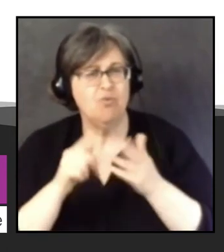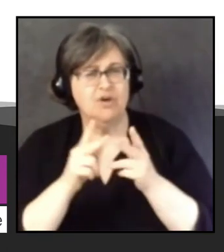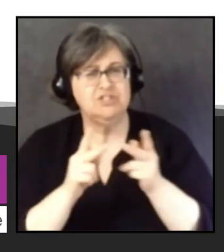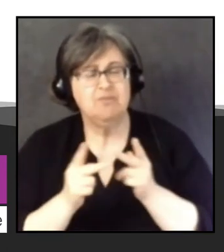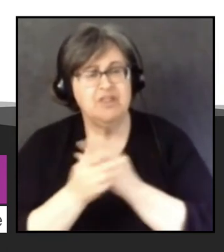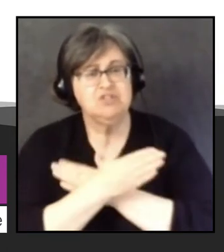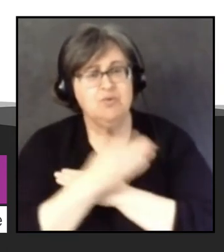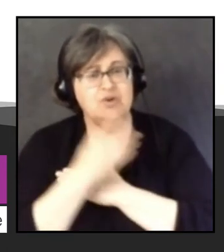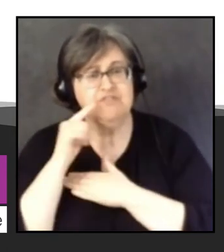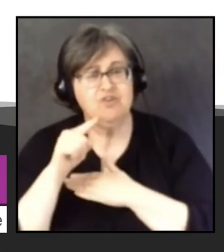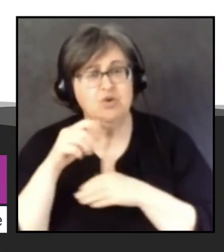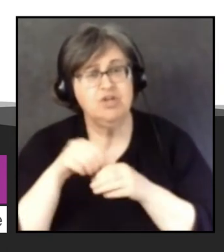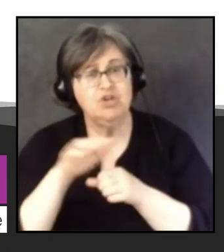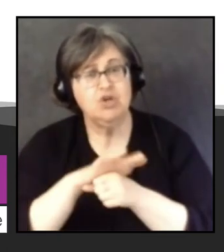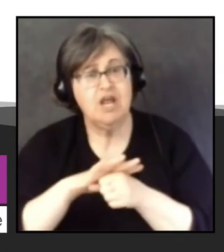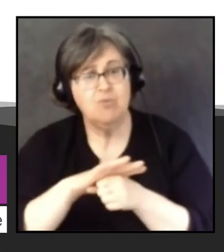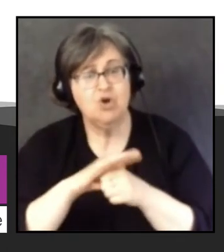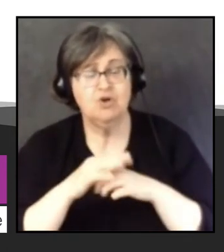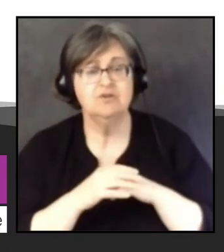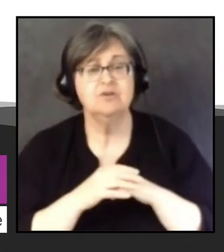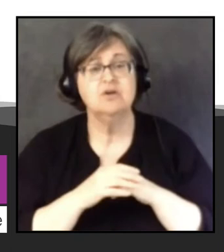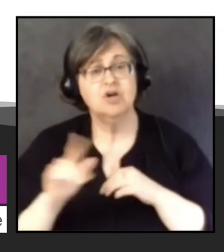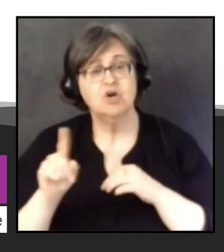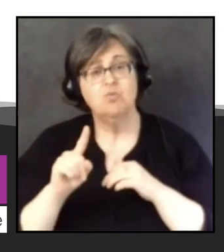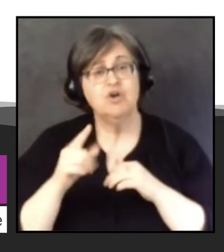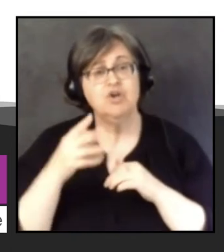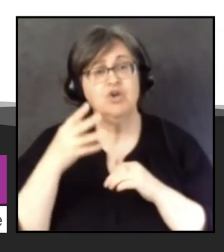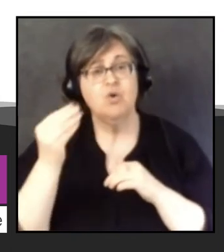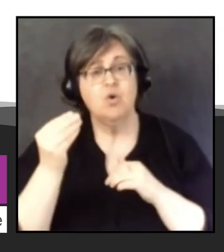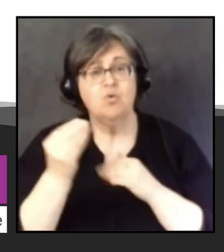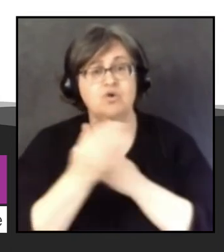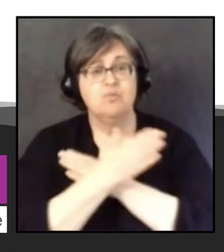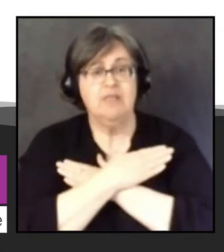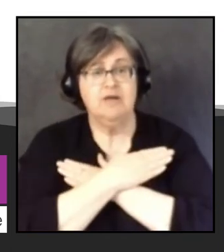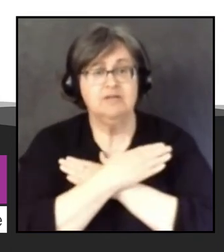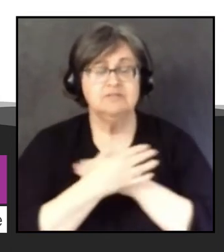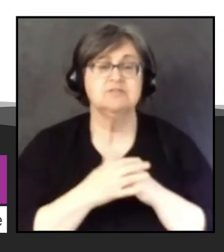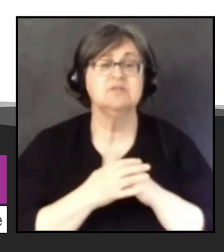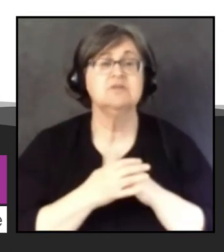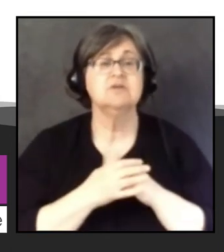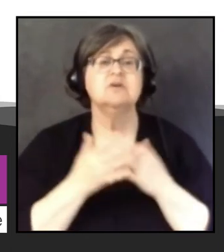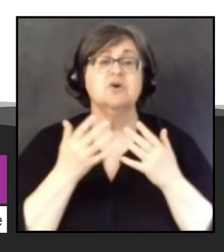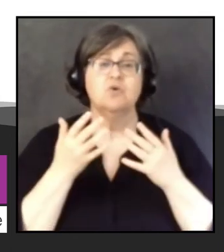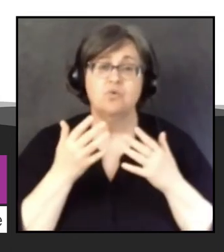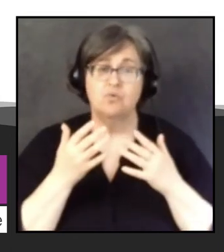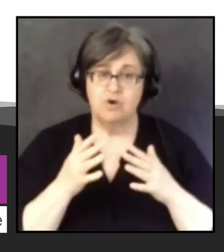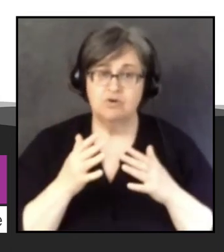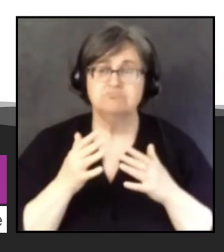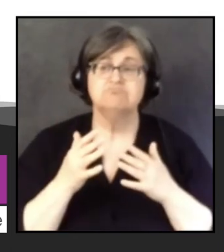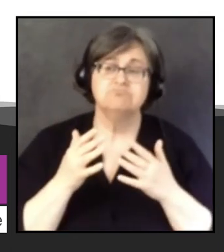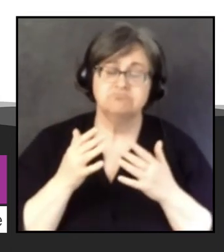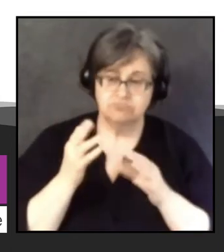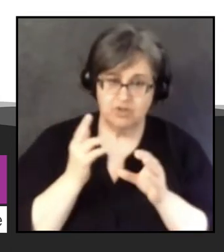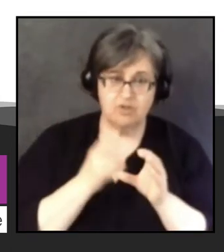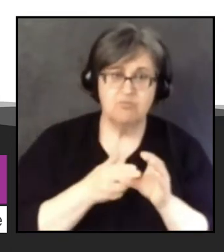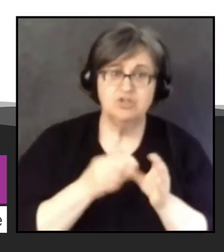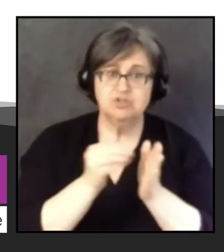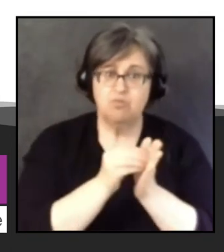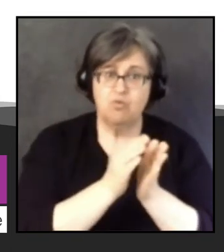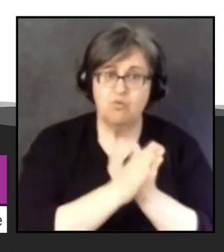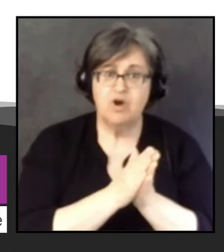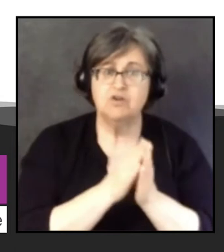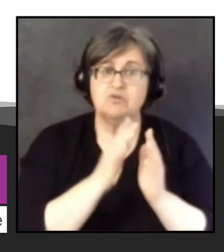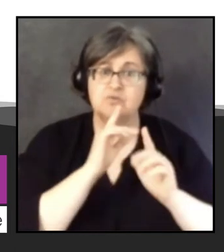rest for you in your neighborhood? Where do you go to relax? Once participants wrote down their responses